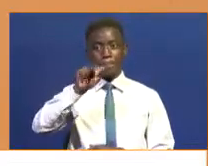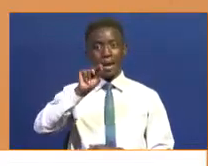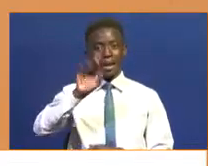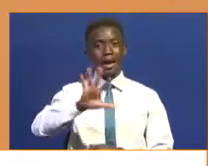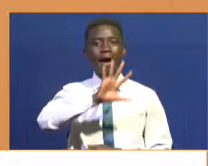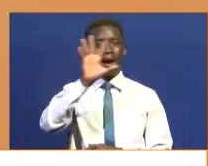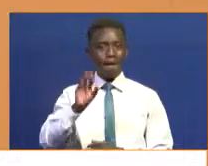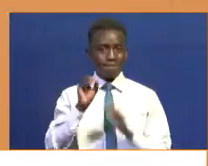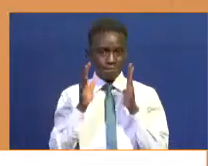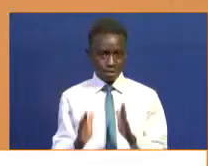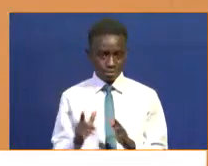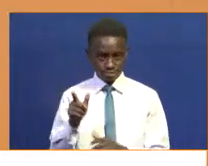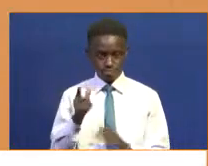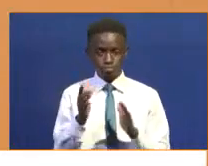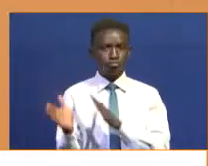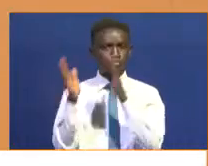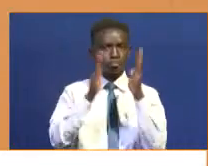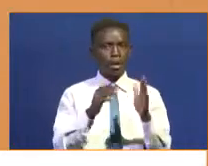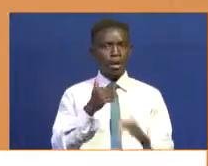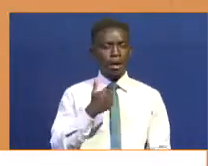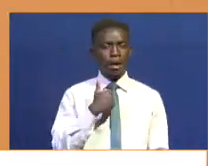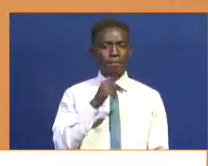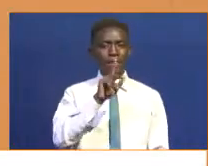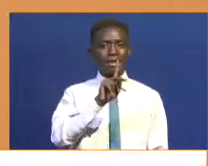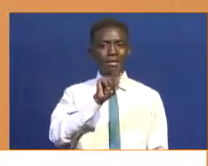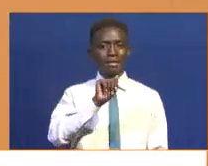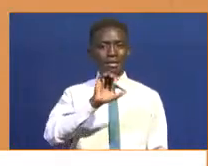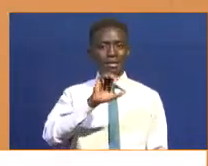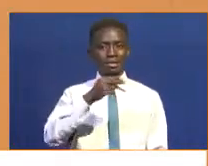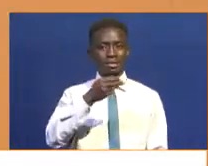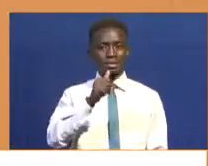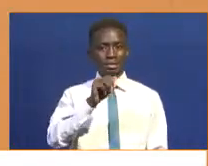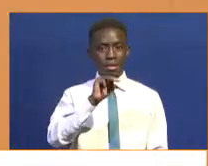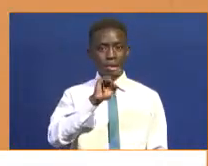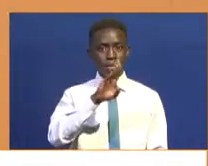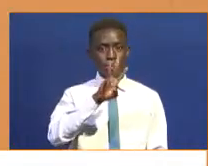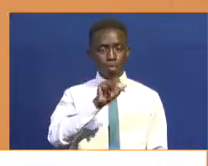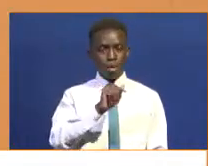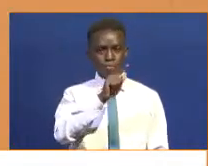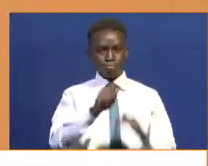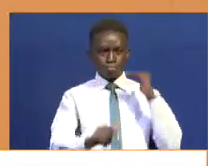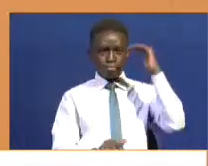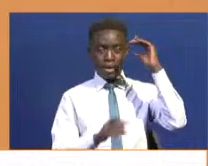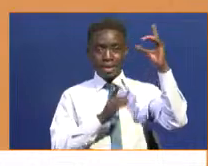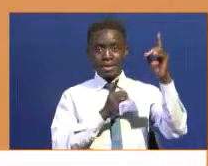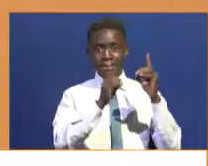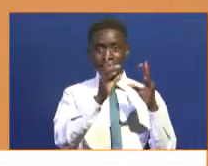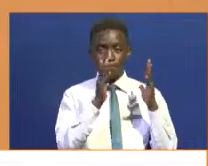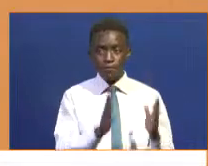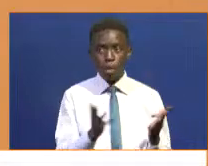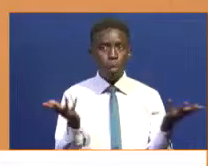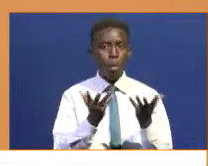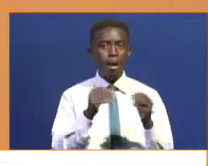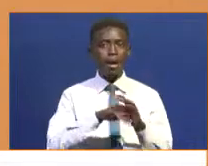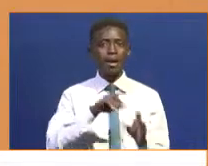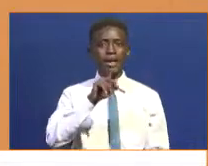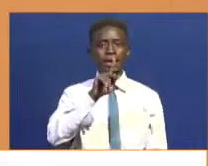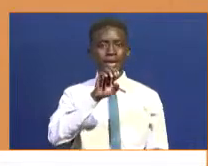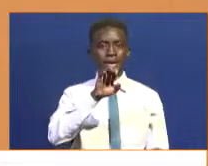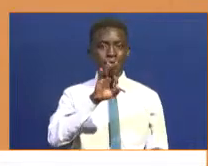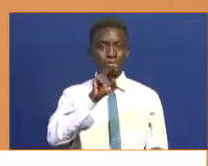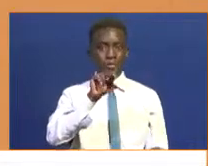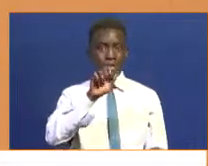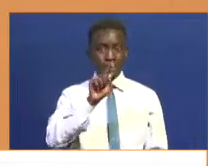Memory Kachambwa, she's the executive director at FEMNET. And the joining us right now is Susan